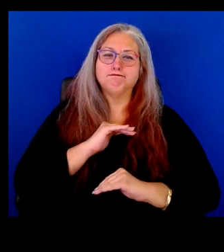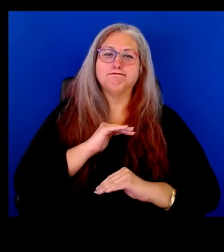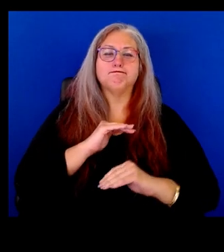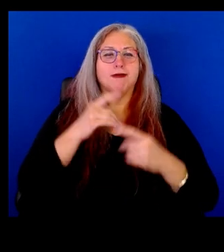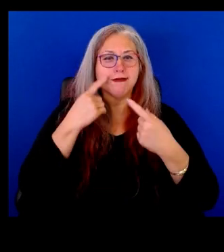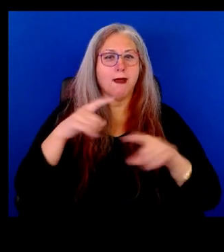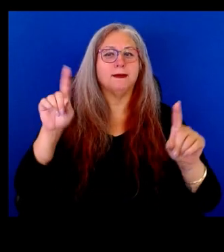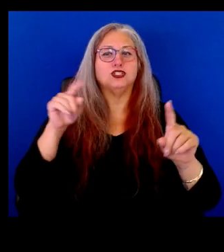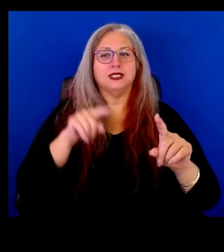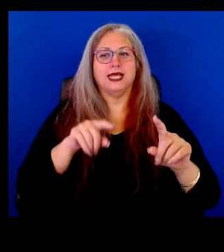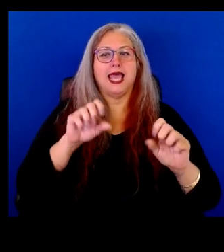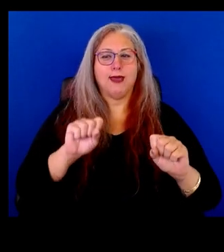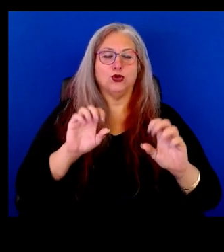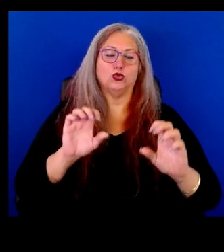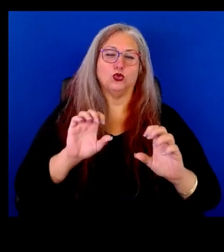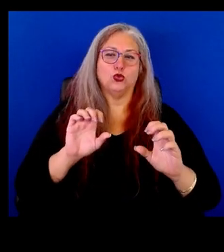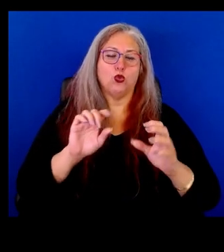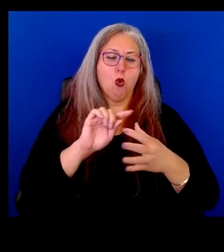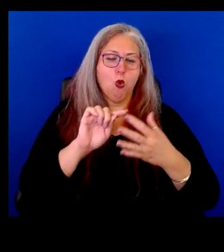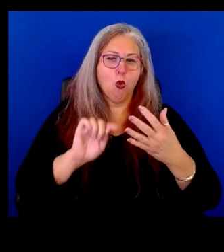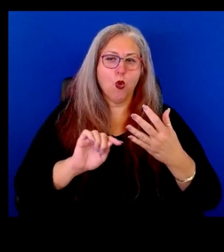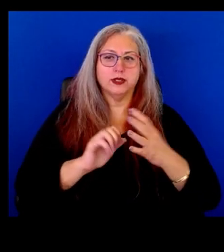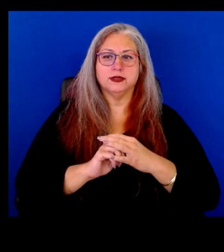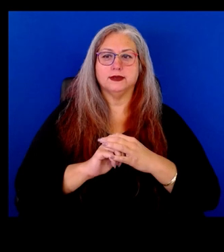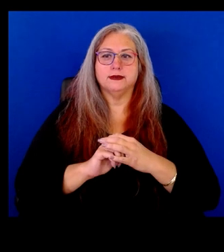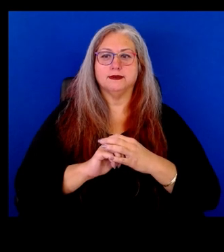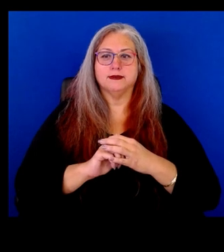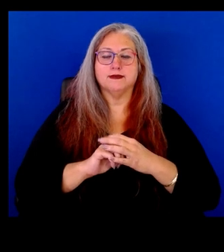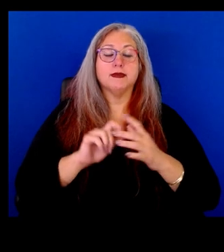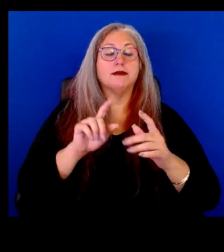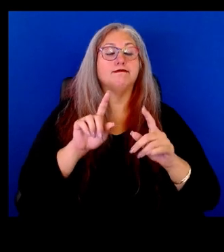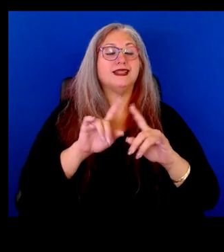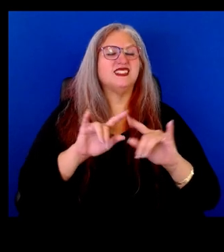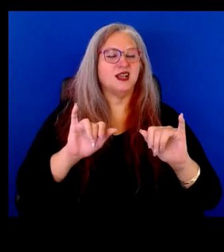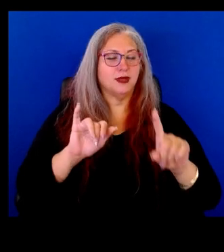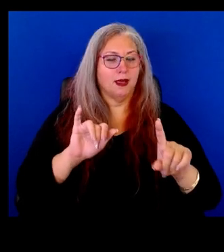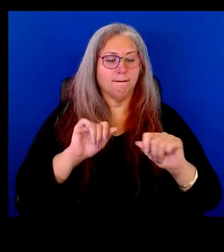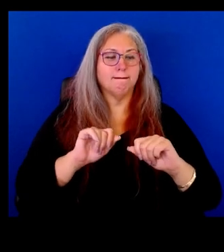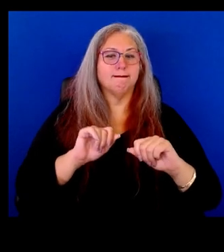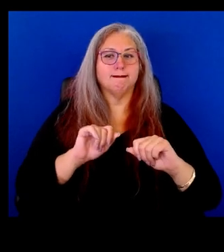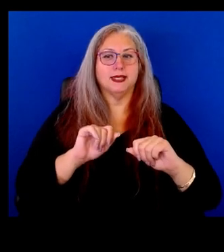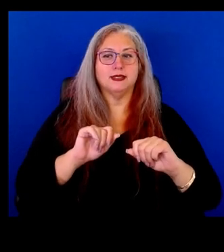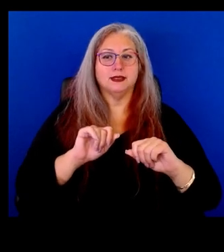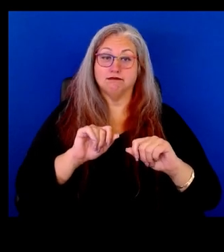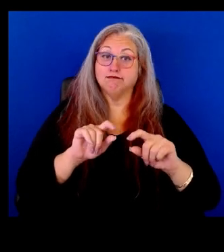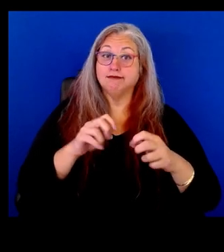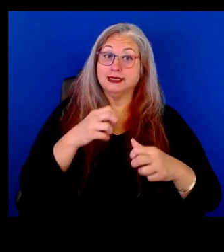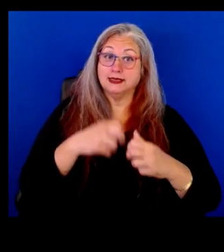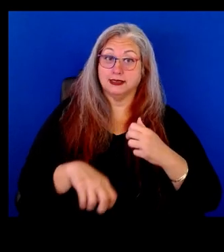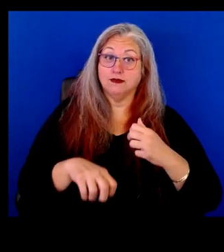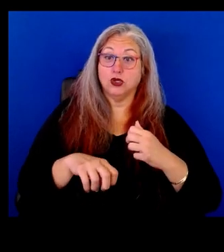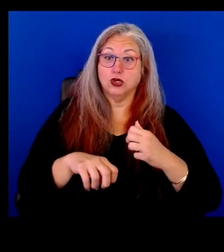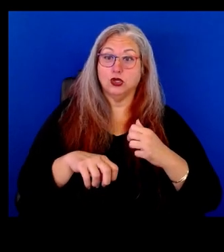very accomplished that they would be able to do this. At the same time, it was also